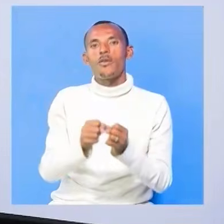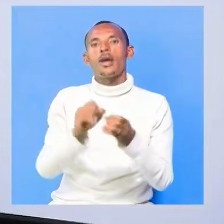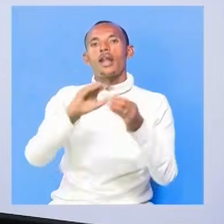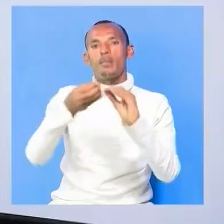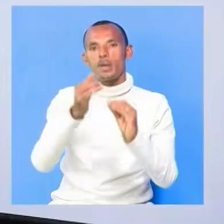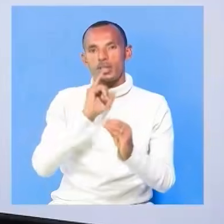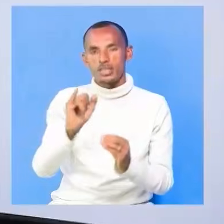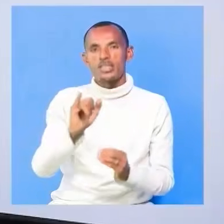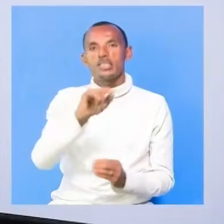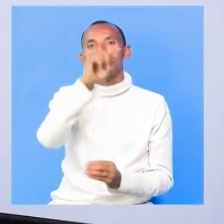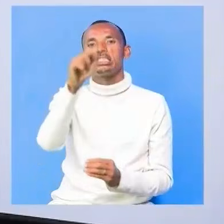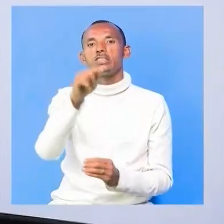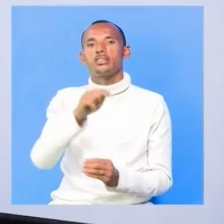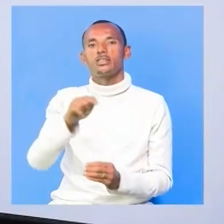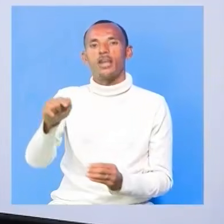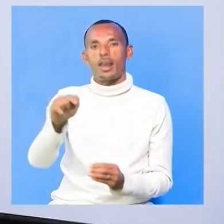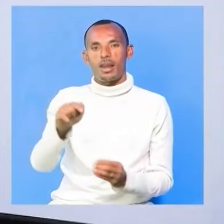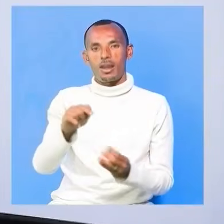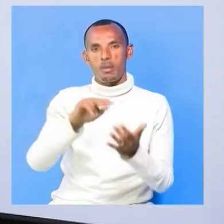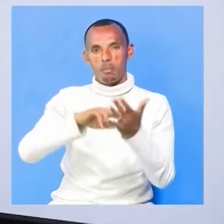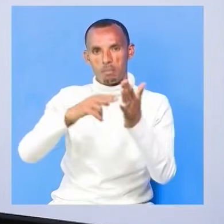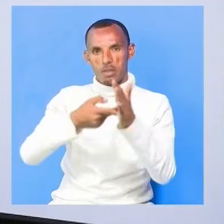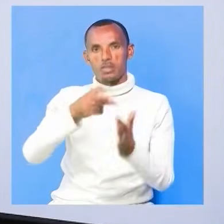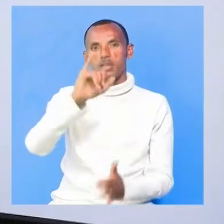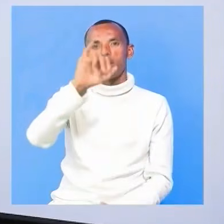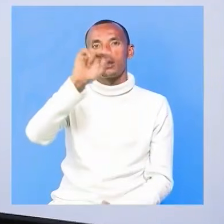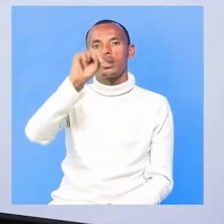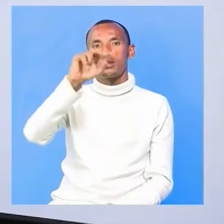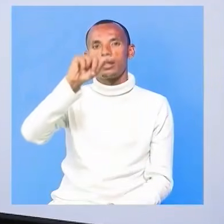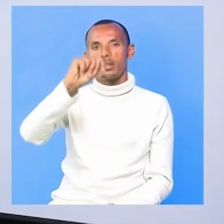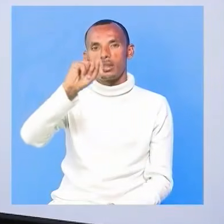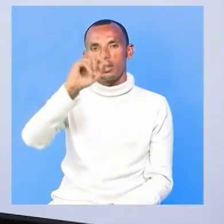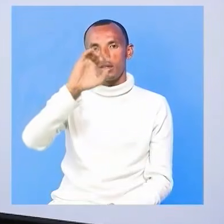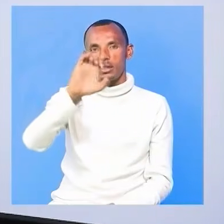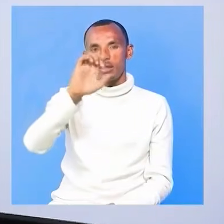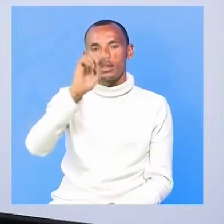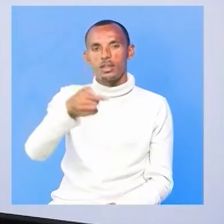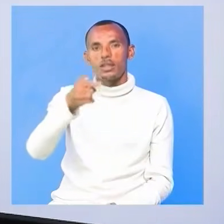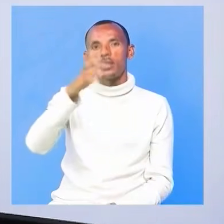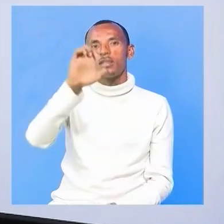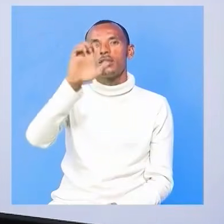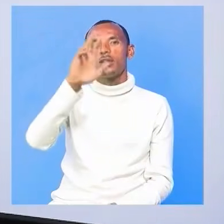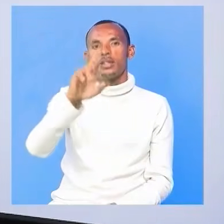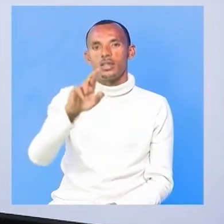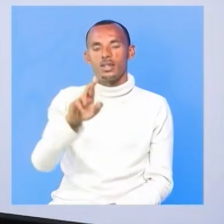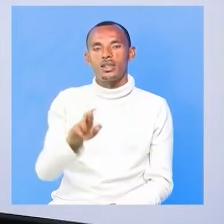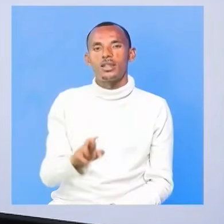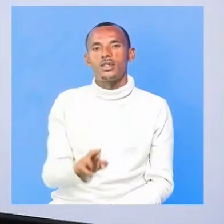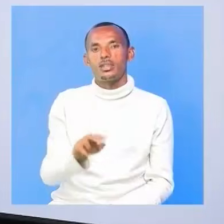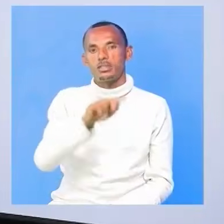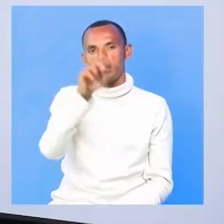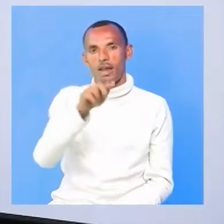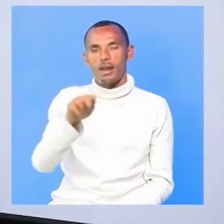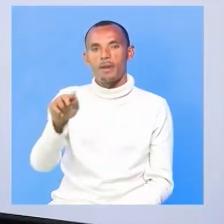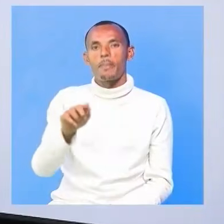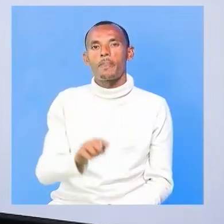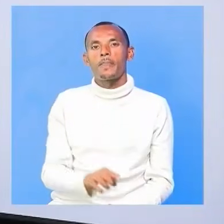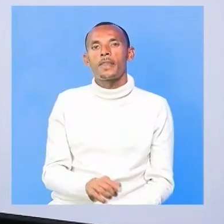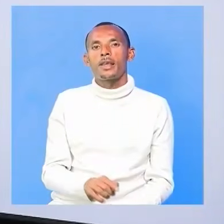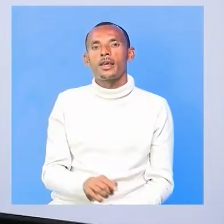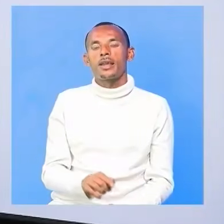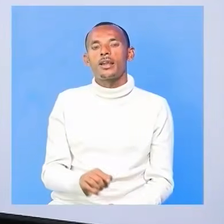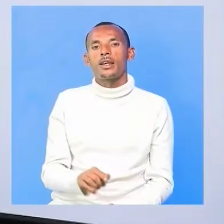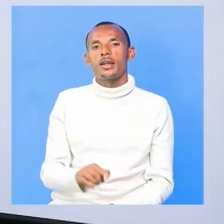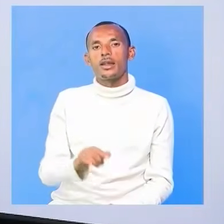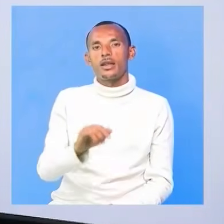have here is capital Z, which is a notation that we use to represent the set of integers.